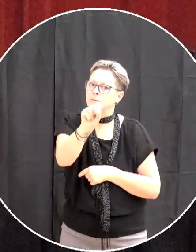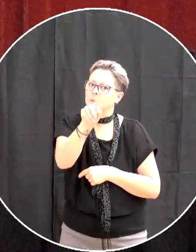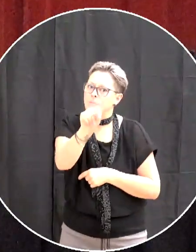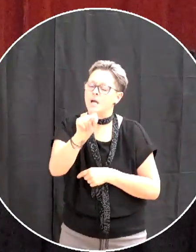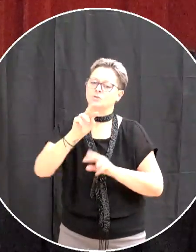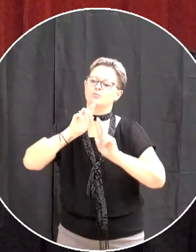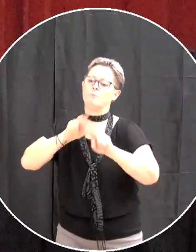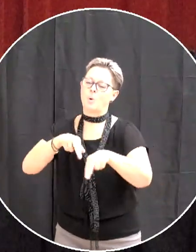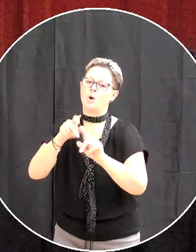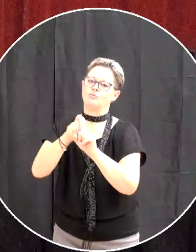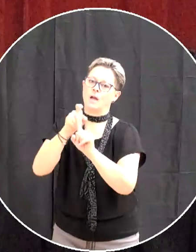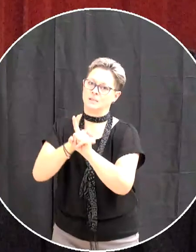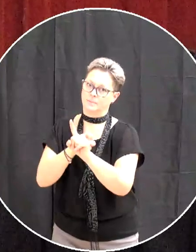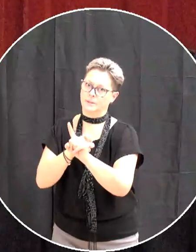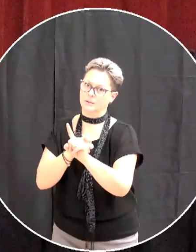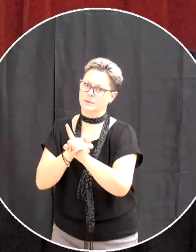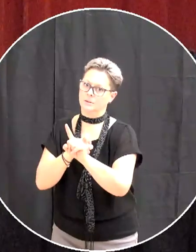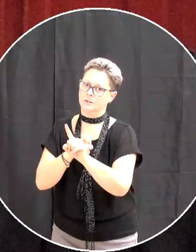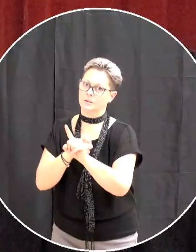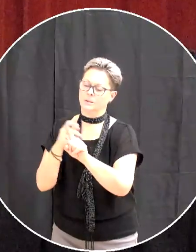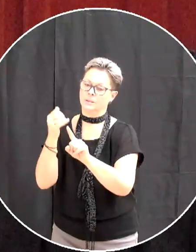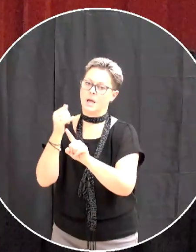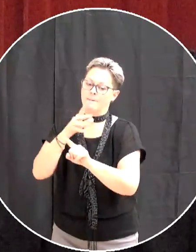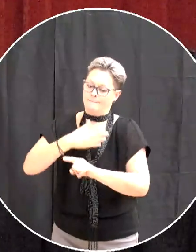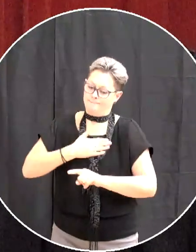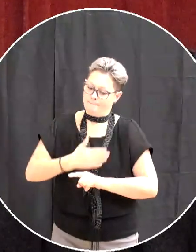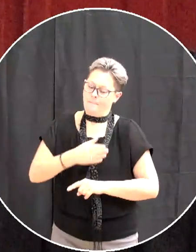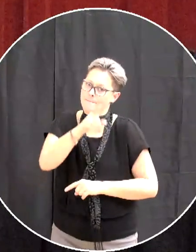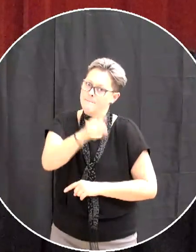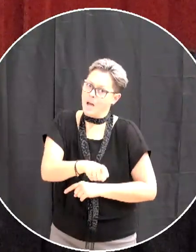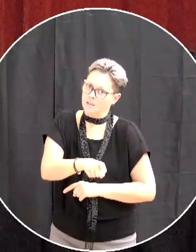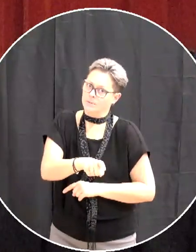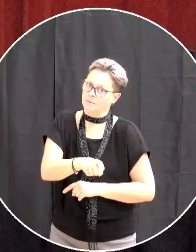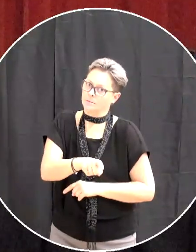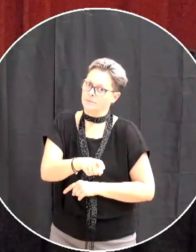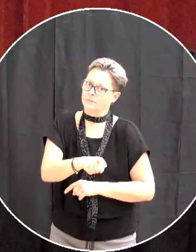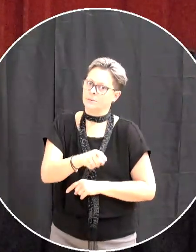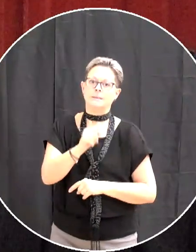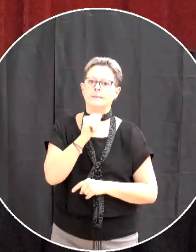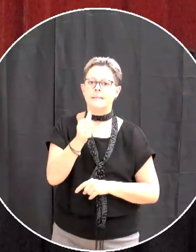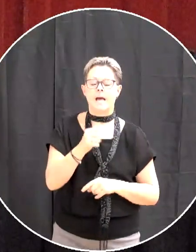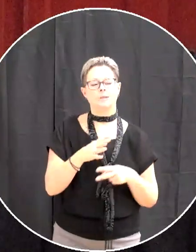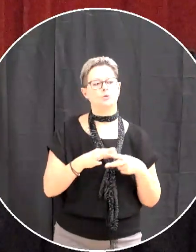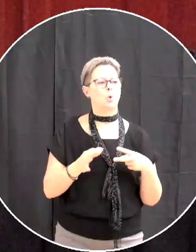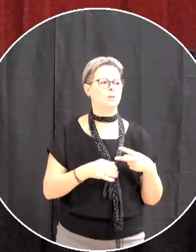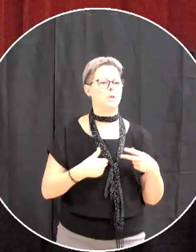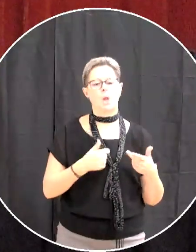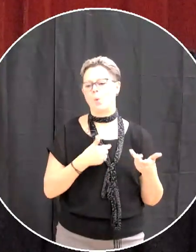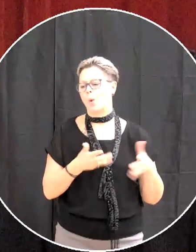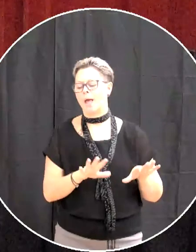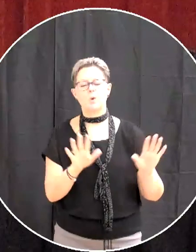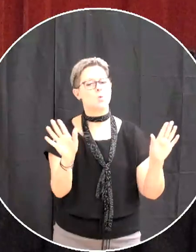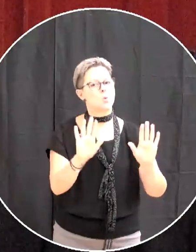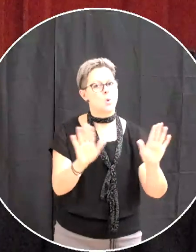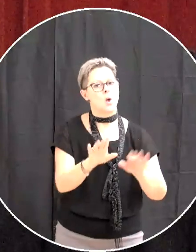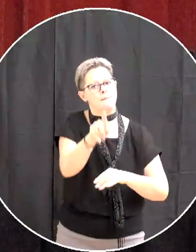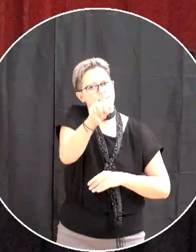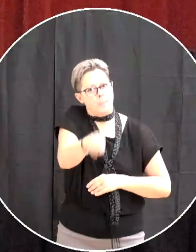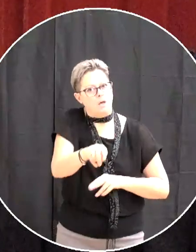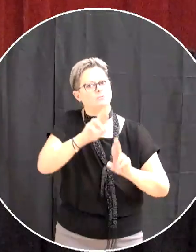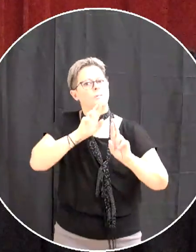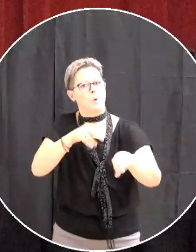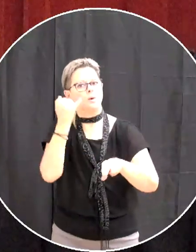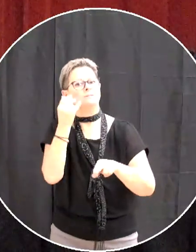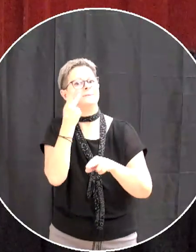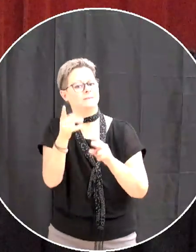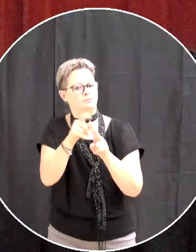right in doing so, they are obliged to report observations of inappropriate conduct.